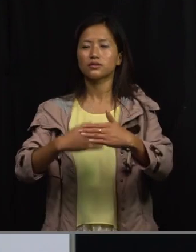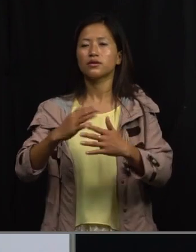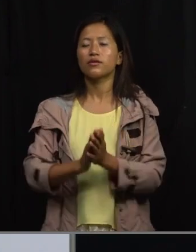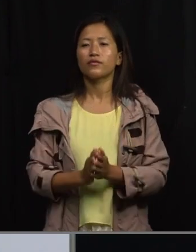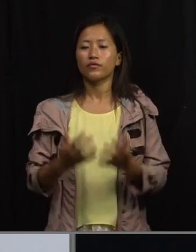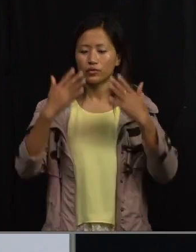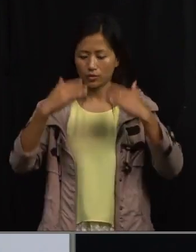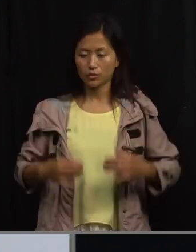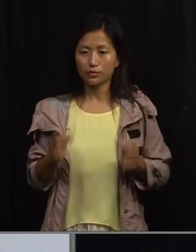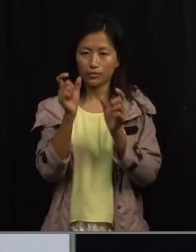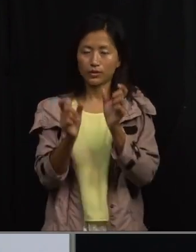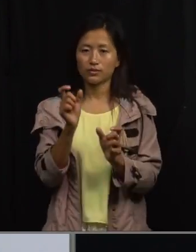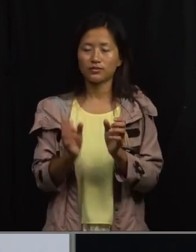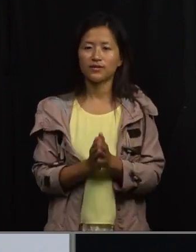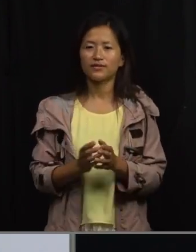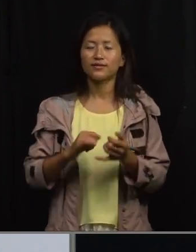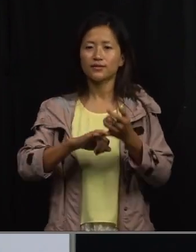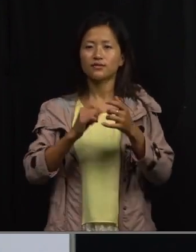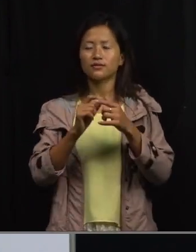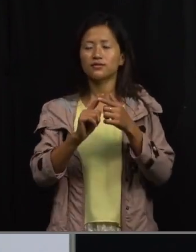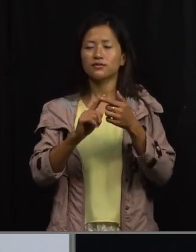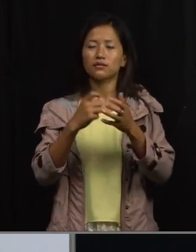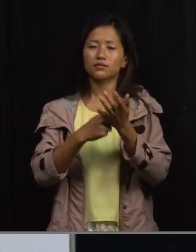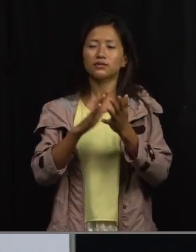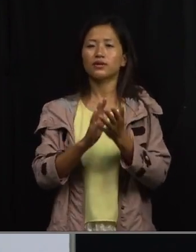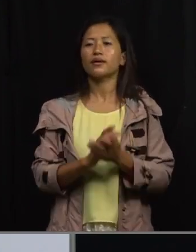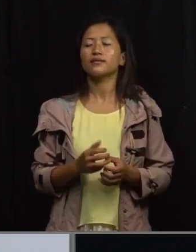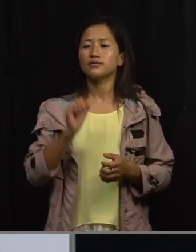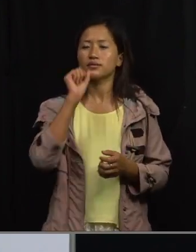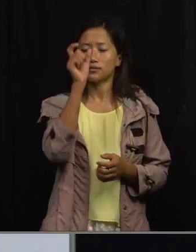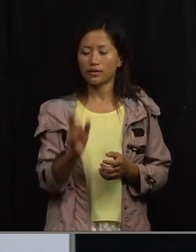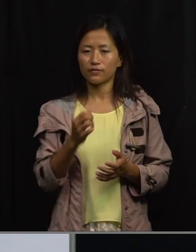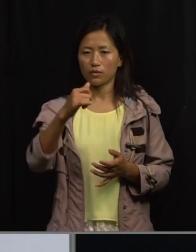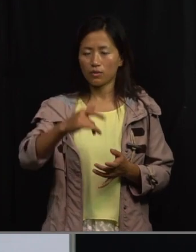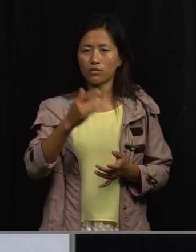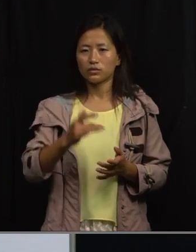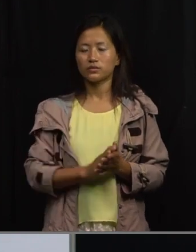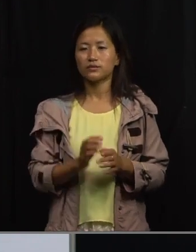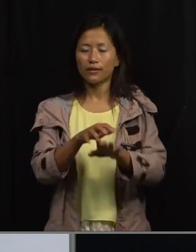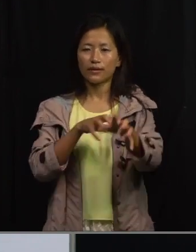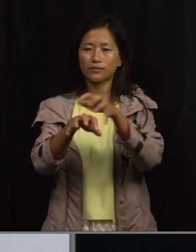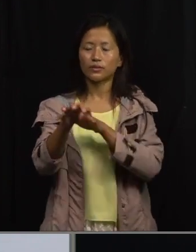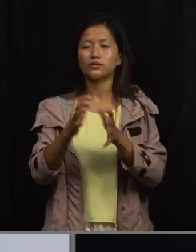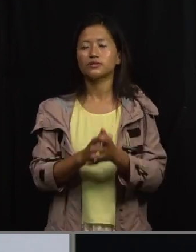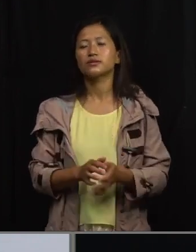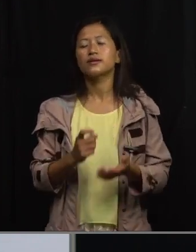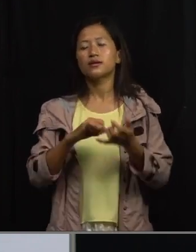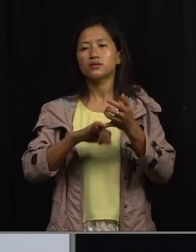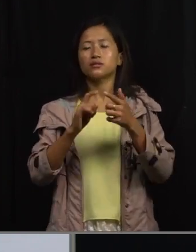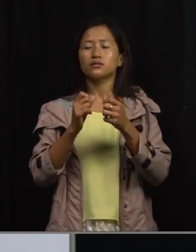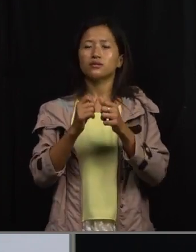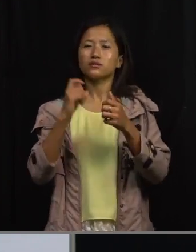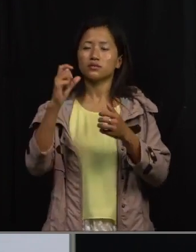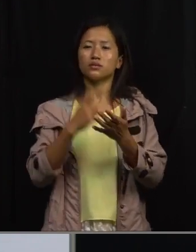human sacrifice, self-mutilation, and also animal sacrifices were met.